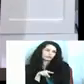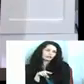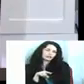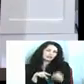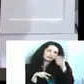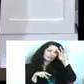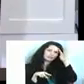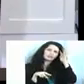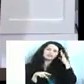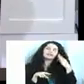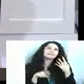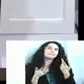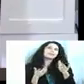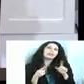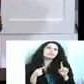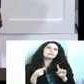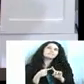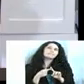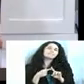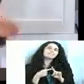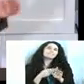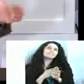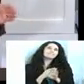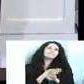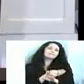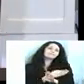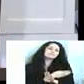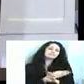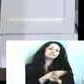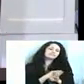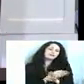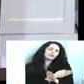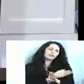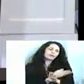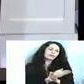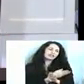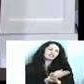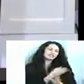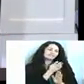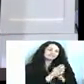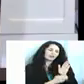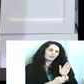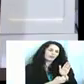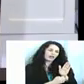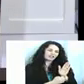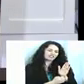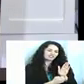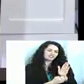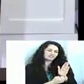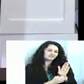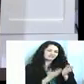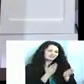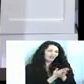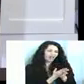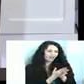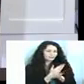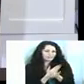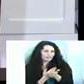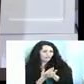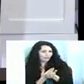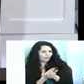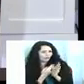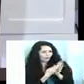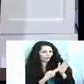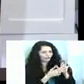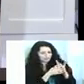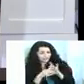ways diverted or had perhaps abolished some of the rules and regulations of the Jewish faith. They were still